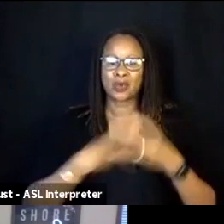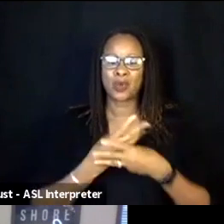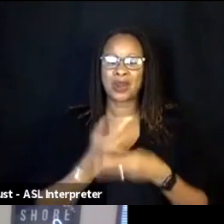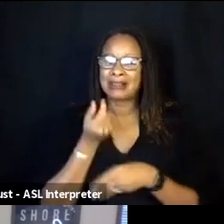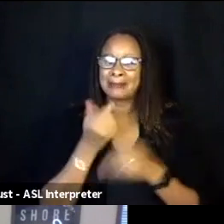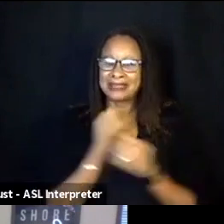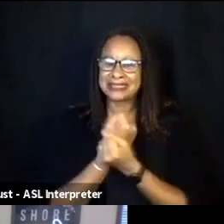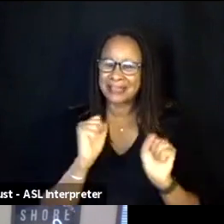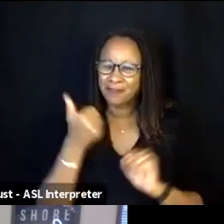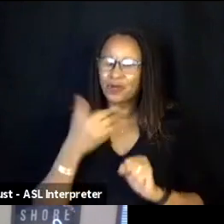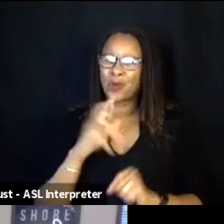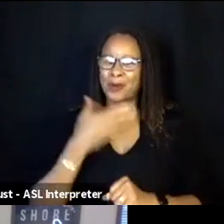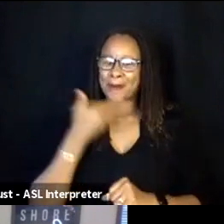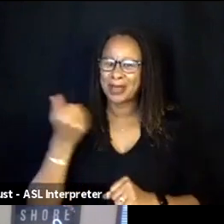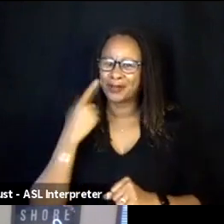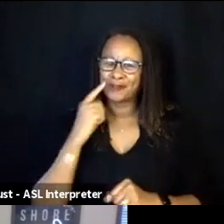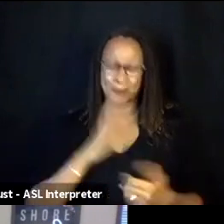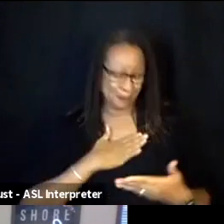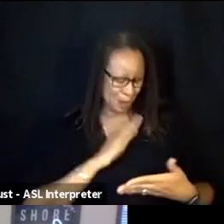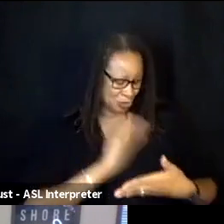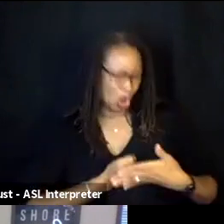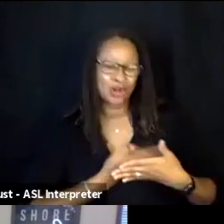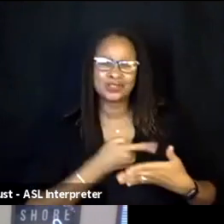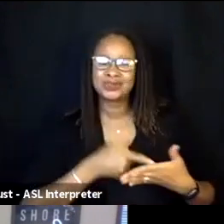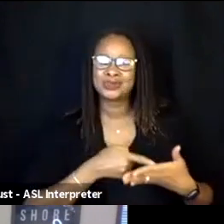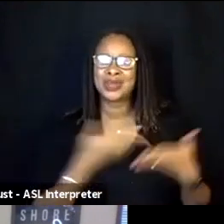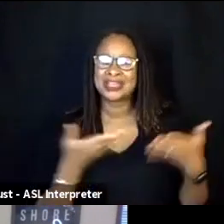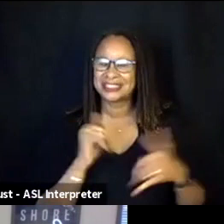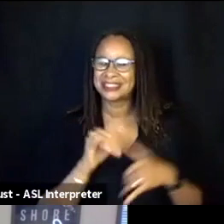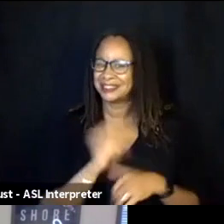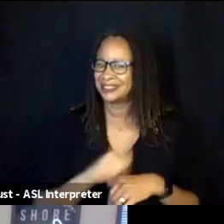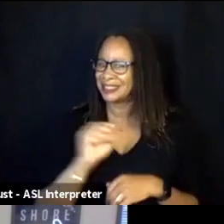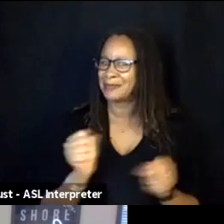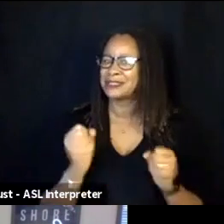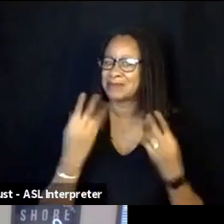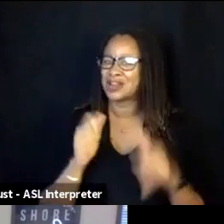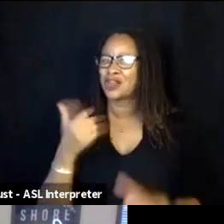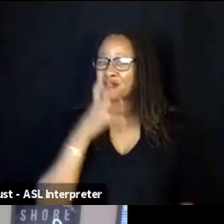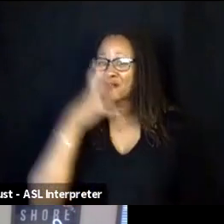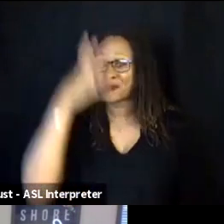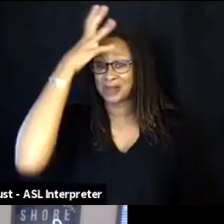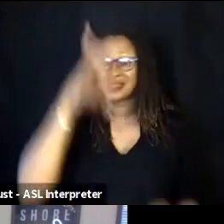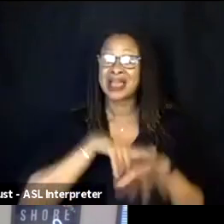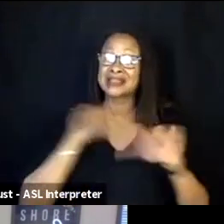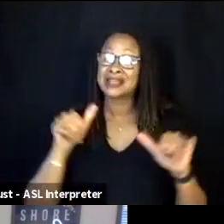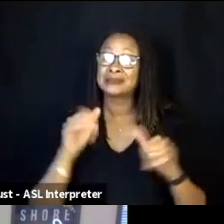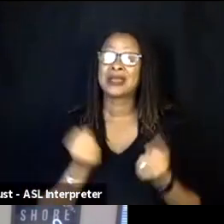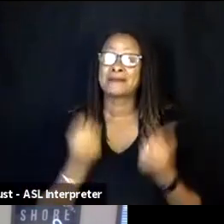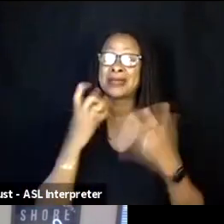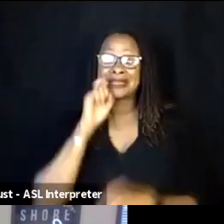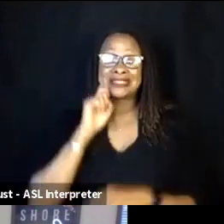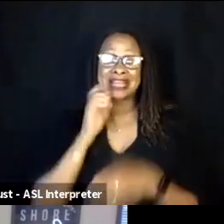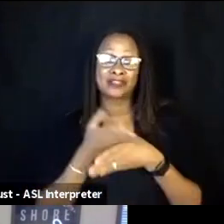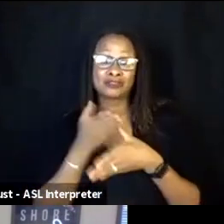safer or better for her to exist in, as so many of us do. And at the same time, a lot of these sexual harassment stories